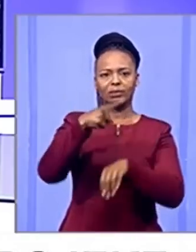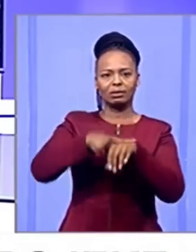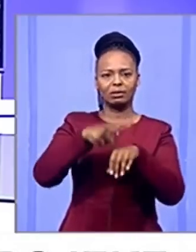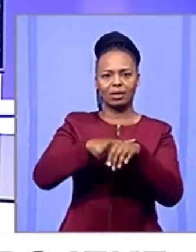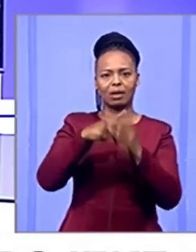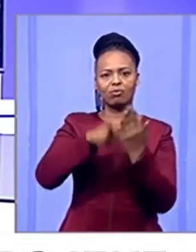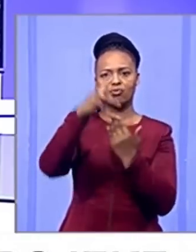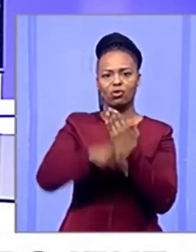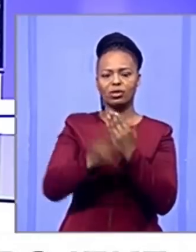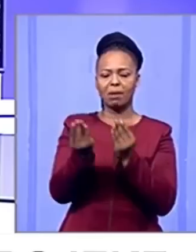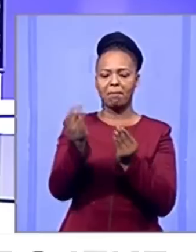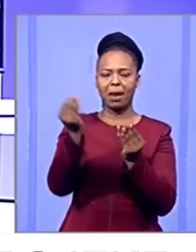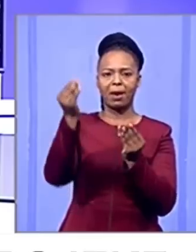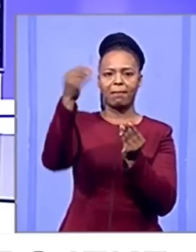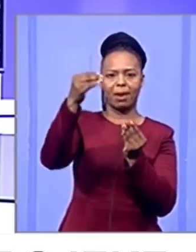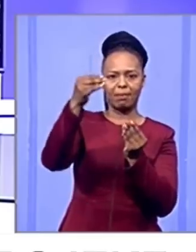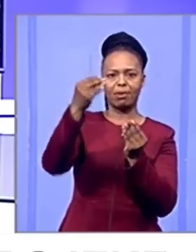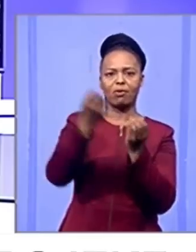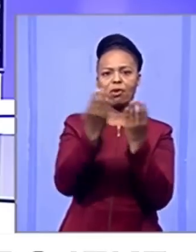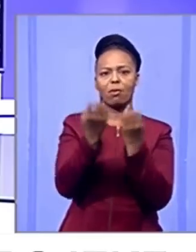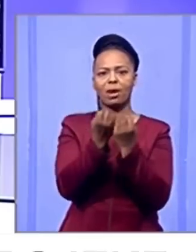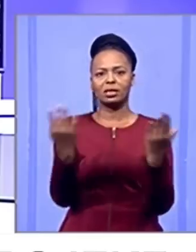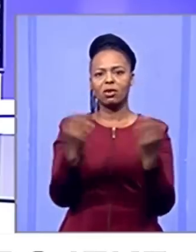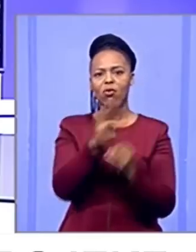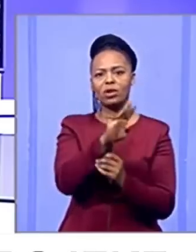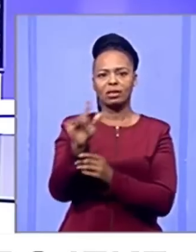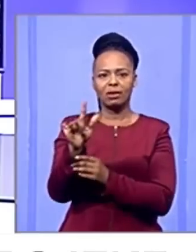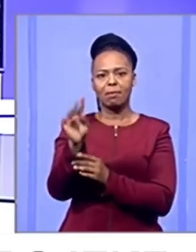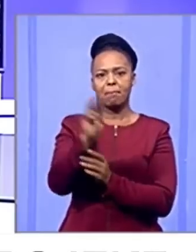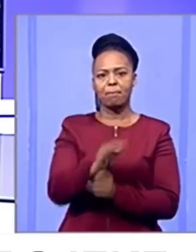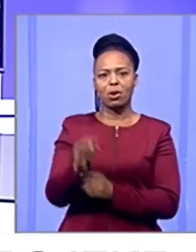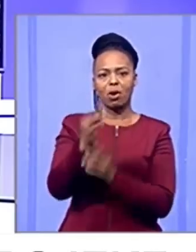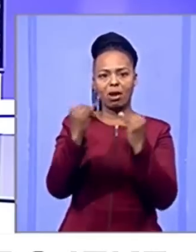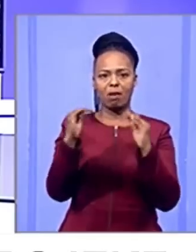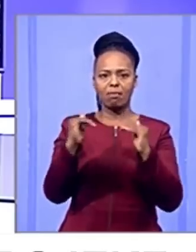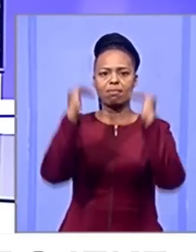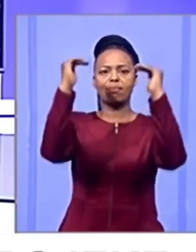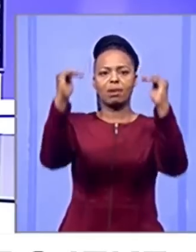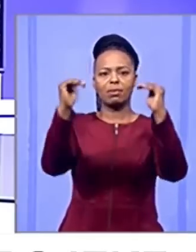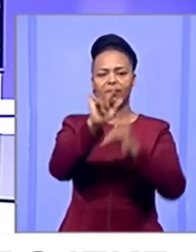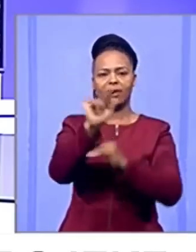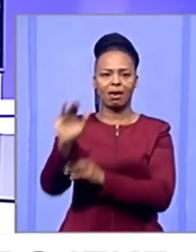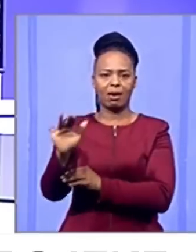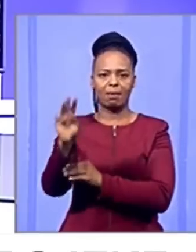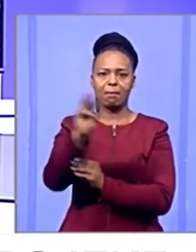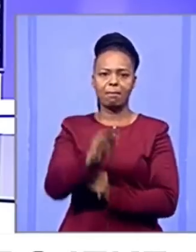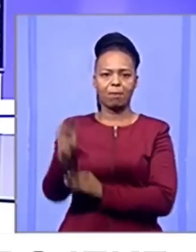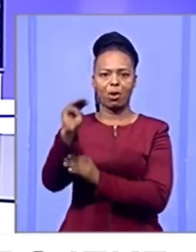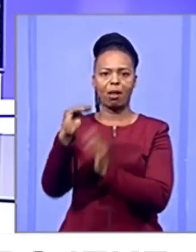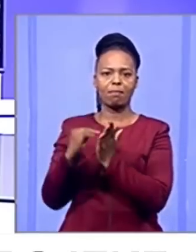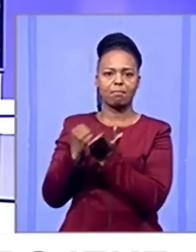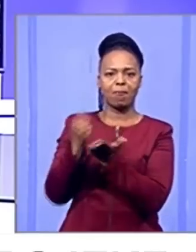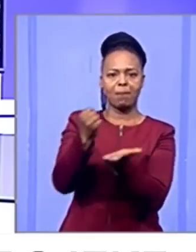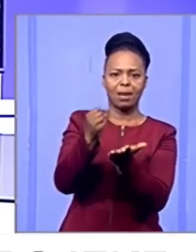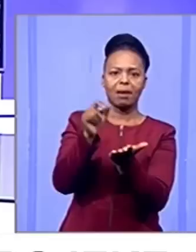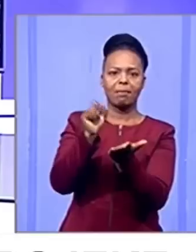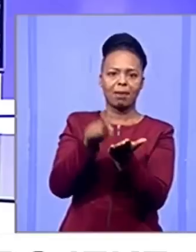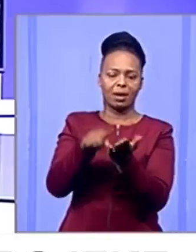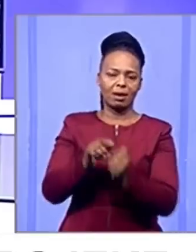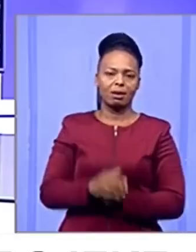go diranta tše dimilione tše 47 go ya go tše 70 senyane. Ge a bolela nakong ya ketelo ya